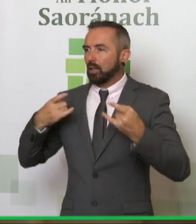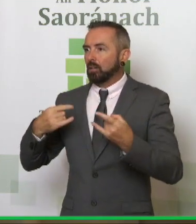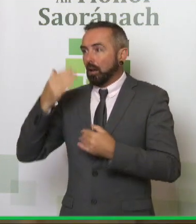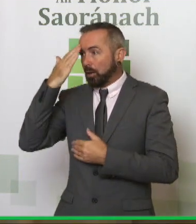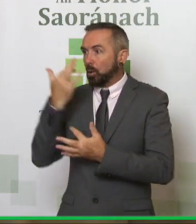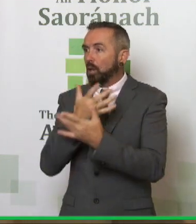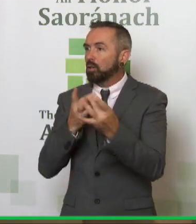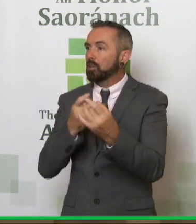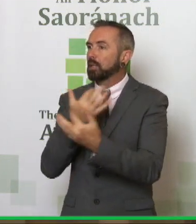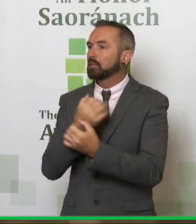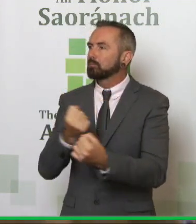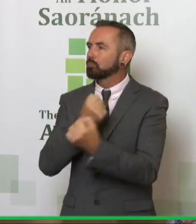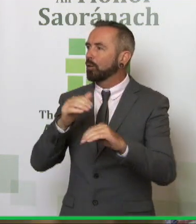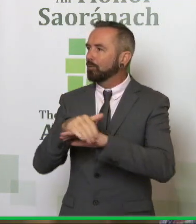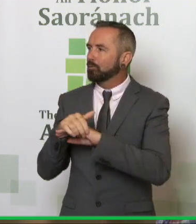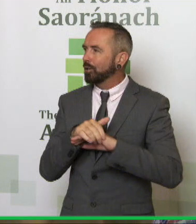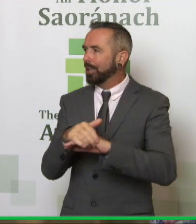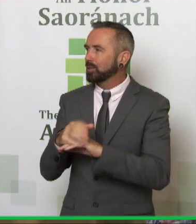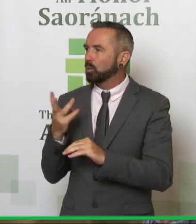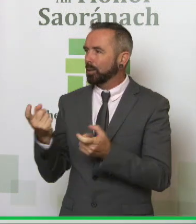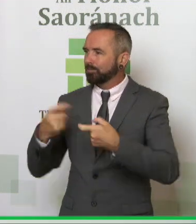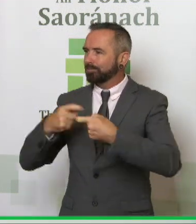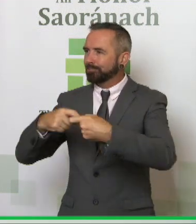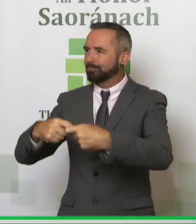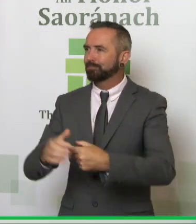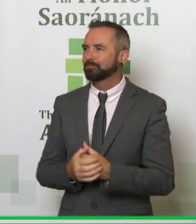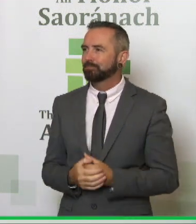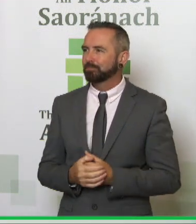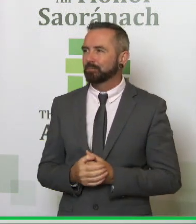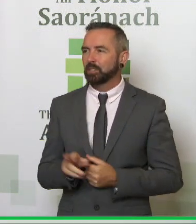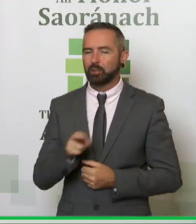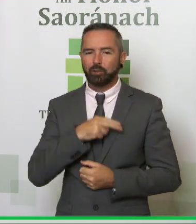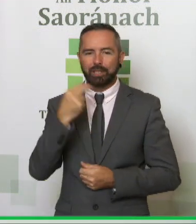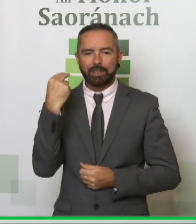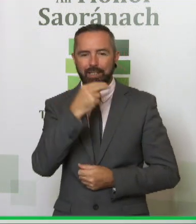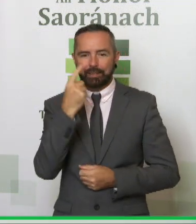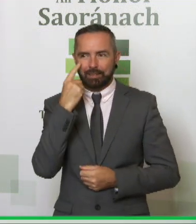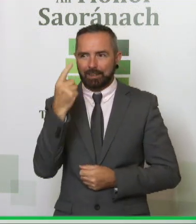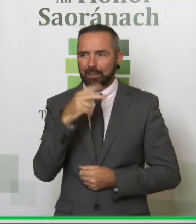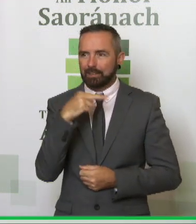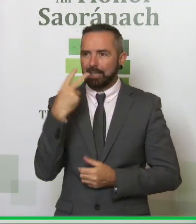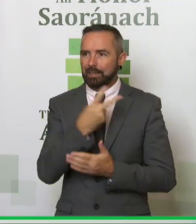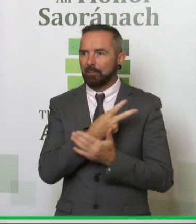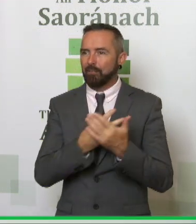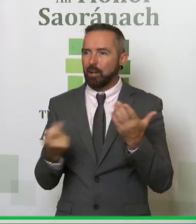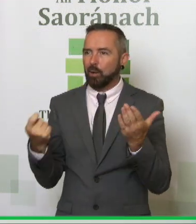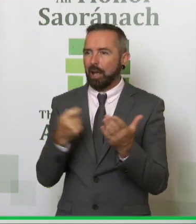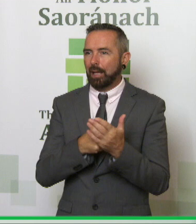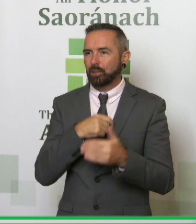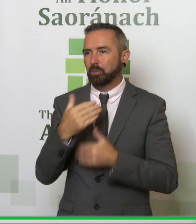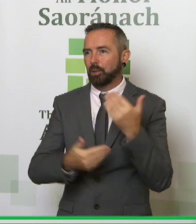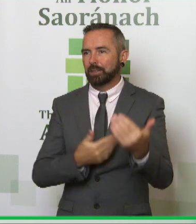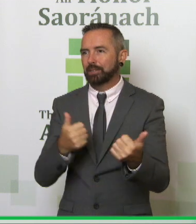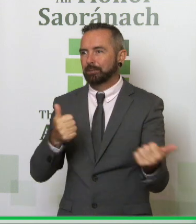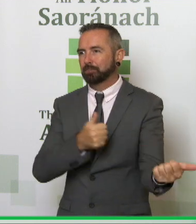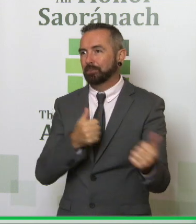friends. Many of you have made groups that you'll keep in touch with. And that's just really nice value add, an extra piece to the process. So, and I know